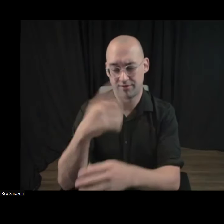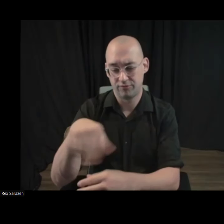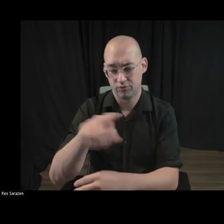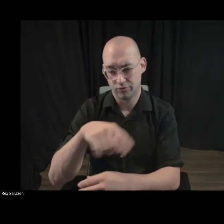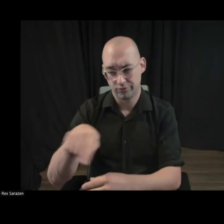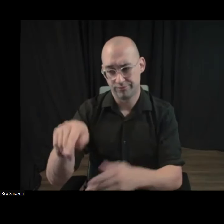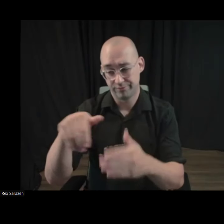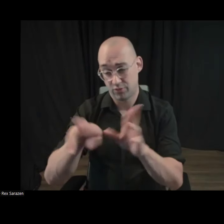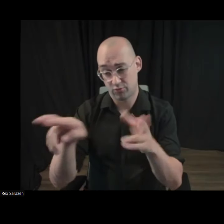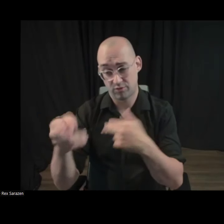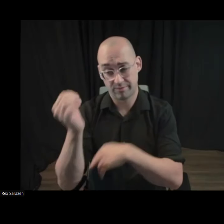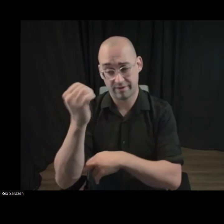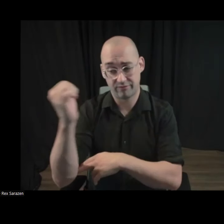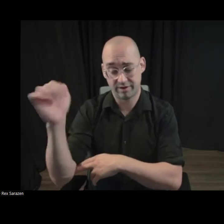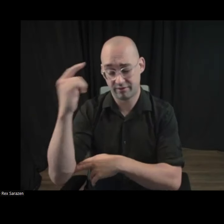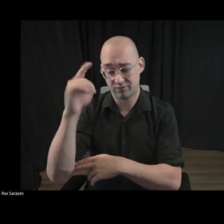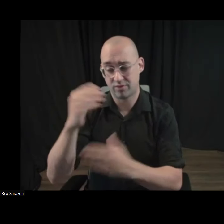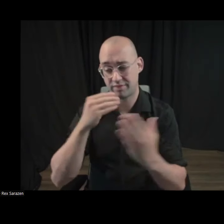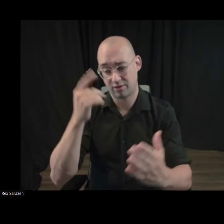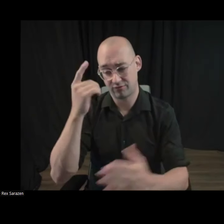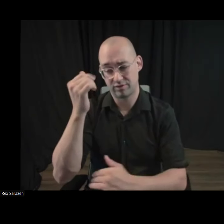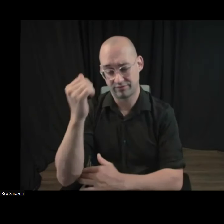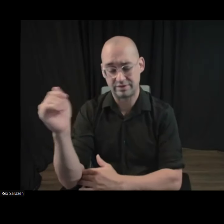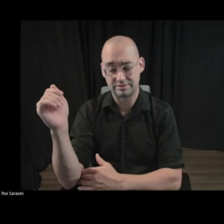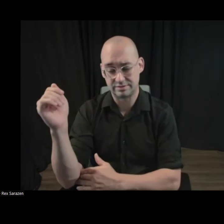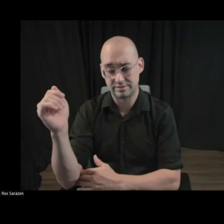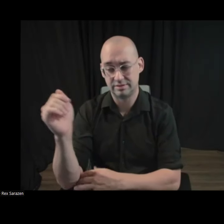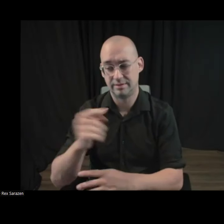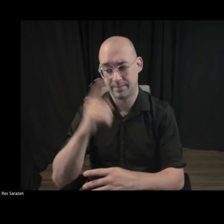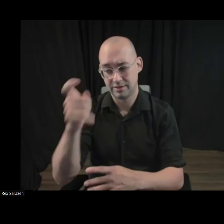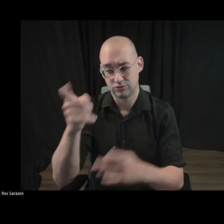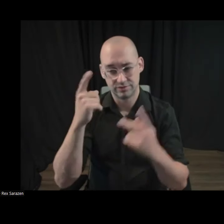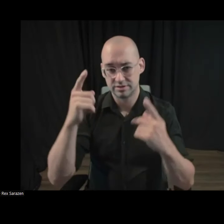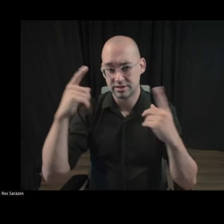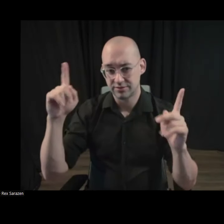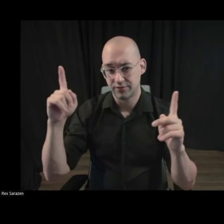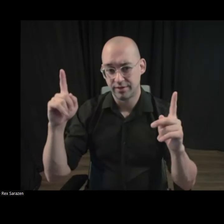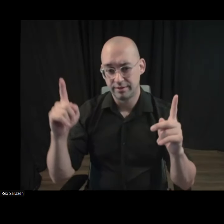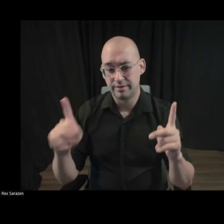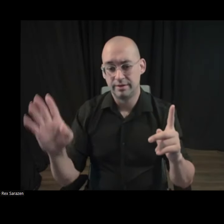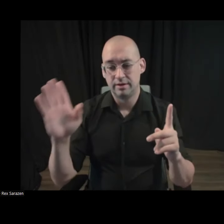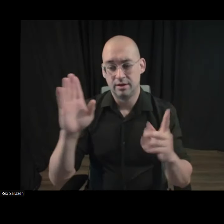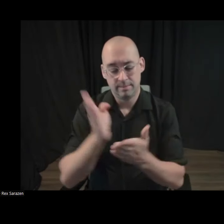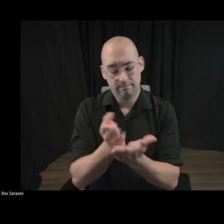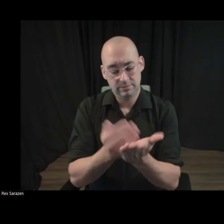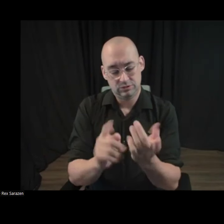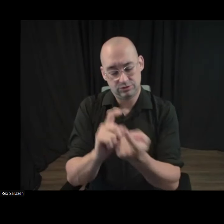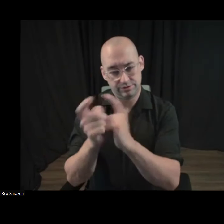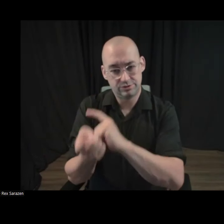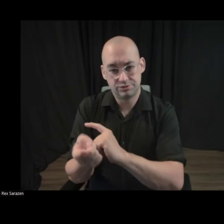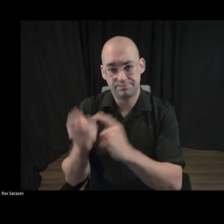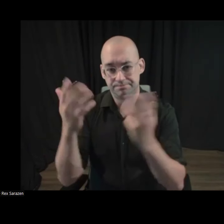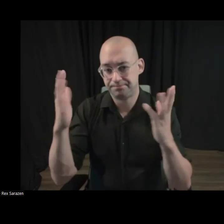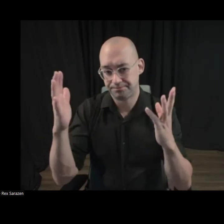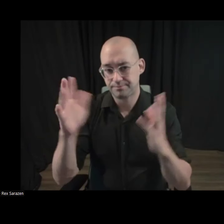advocated for, and thank you for your advocacy because you were successful. There was a budget augmentation of